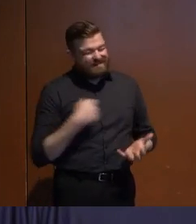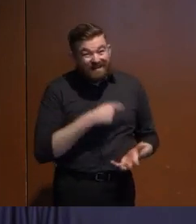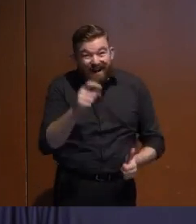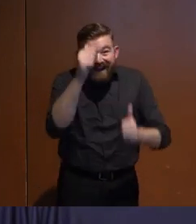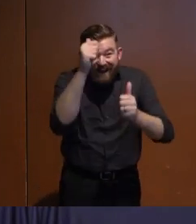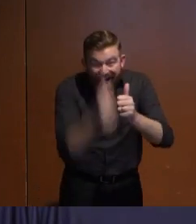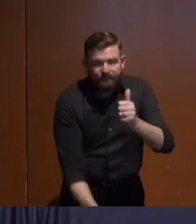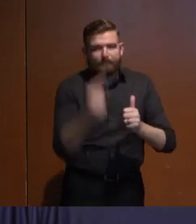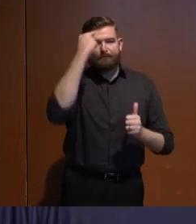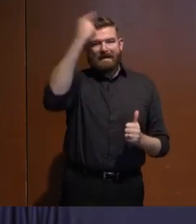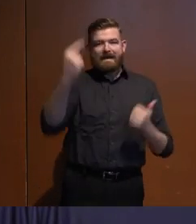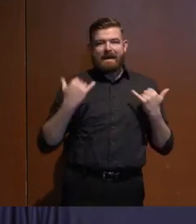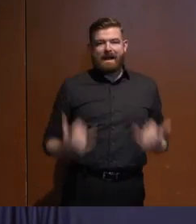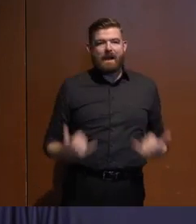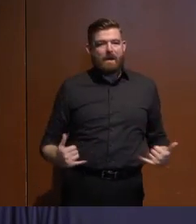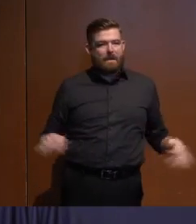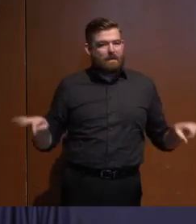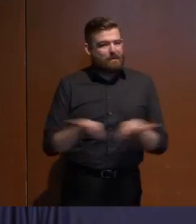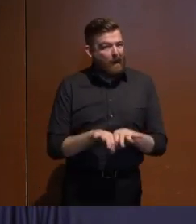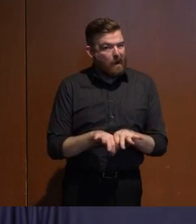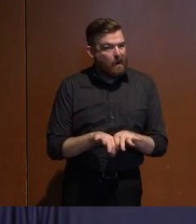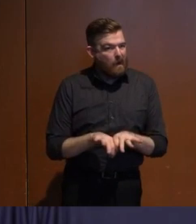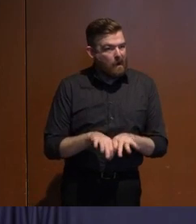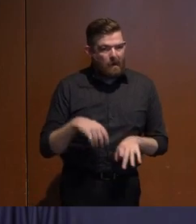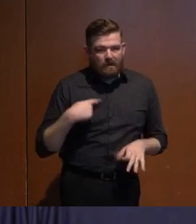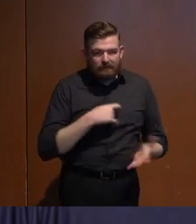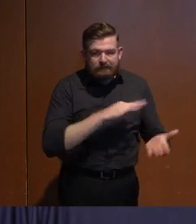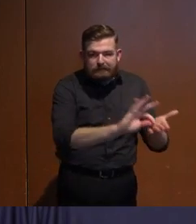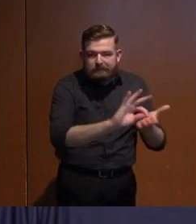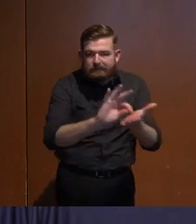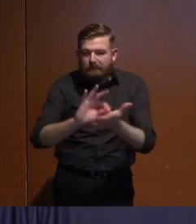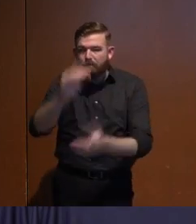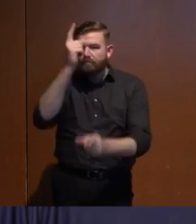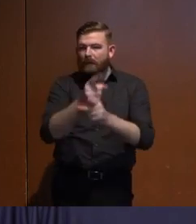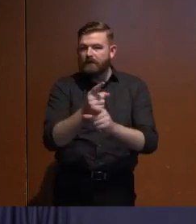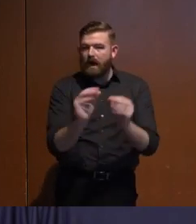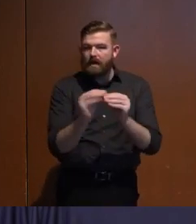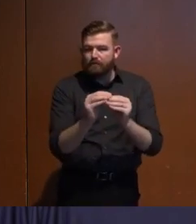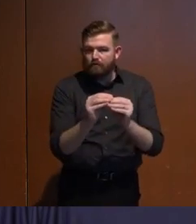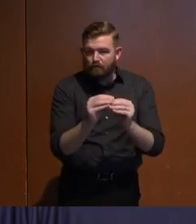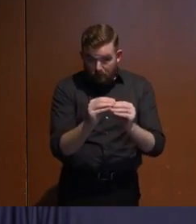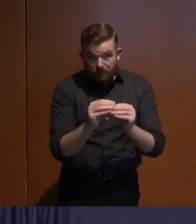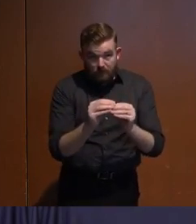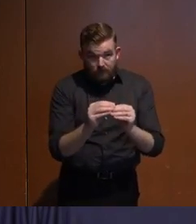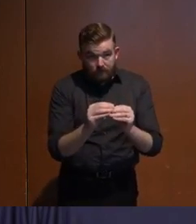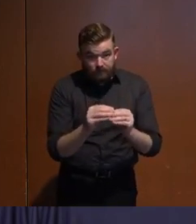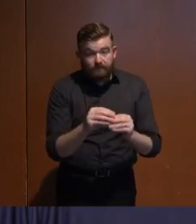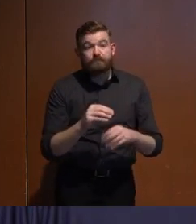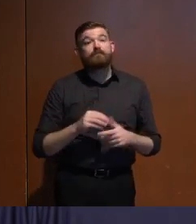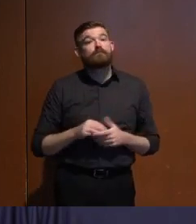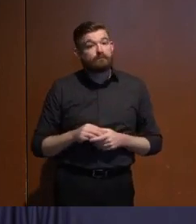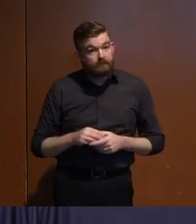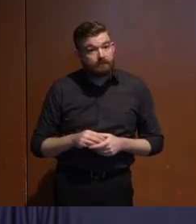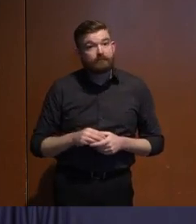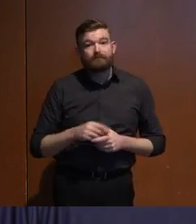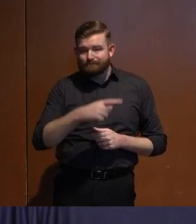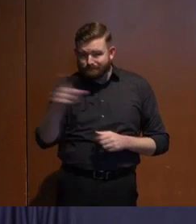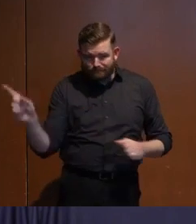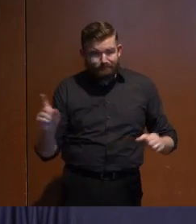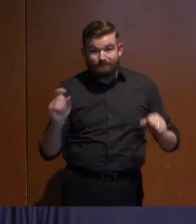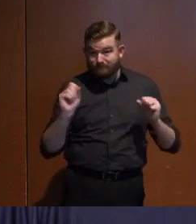in the census is something you could do while at the same time practicing that critical social distancing.